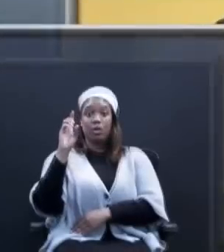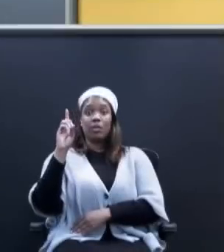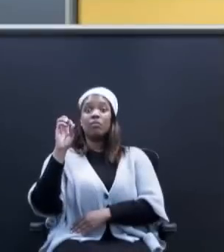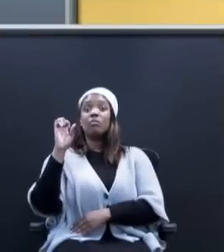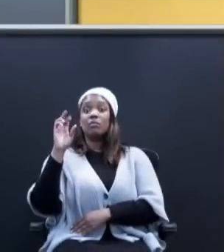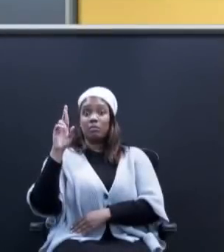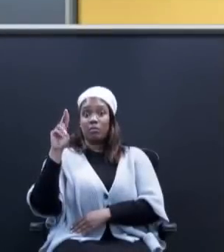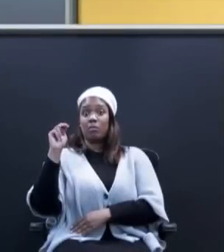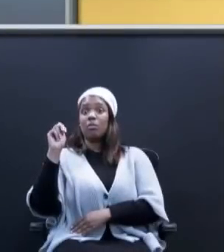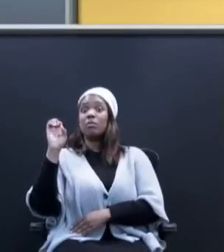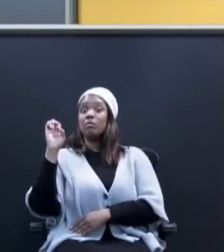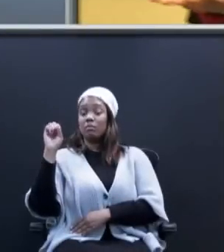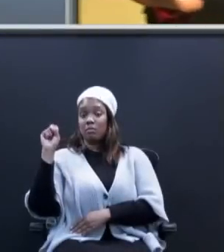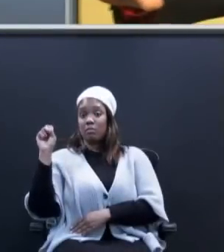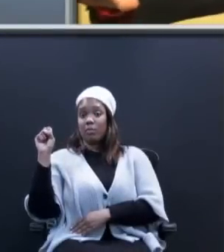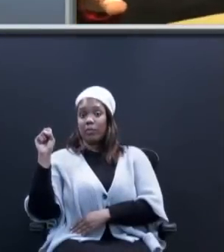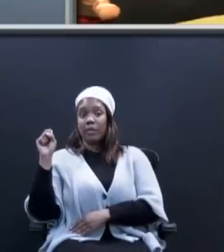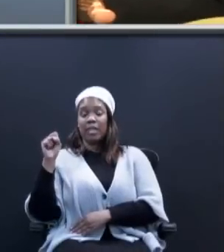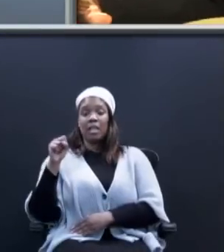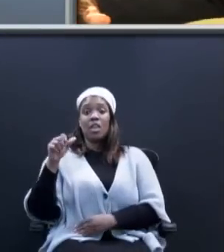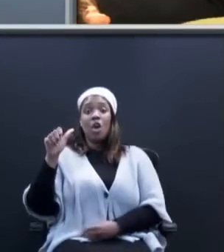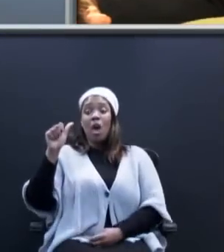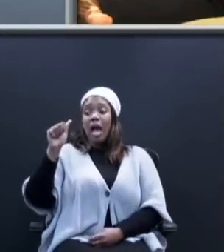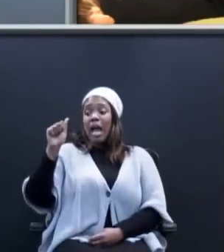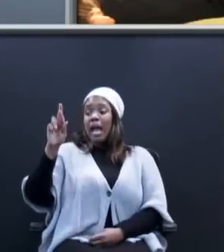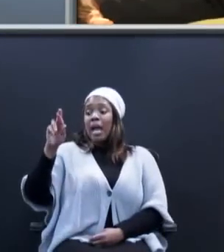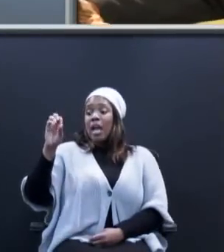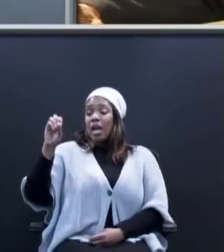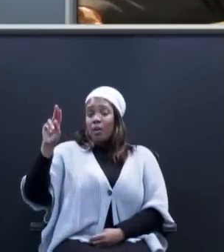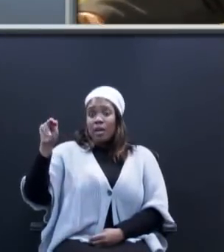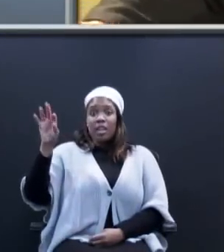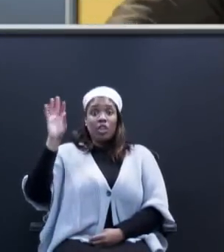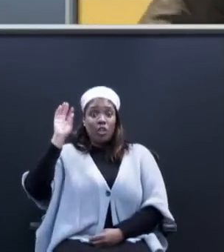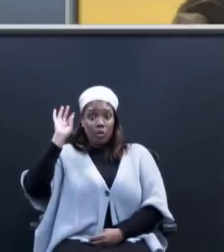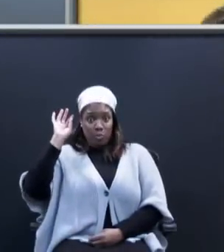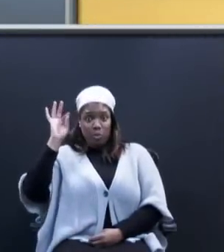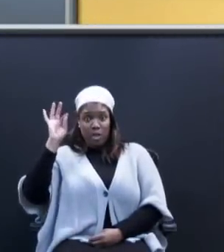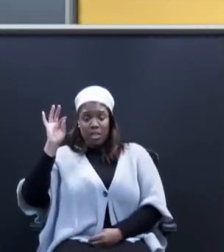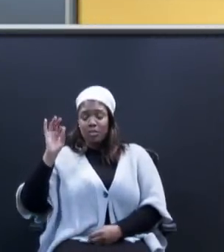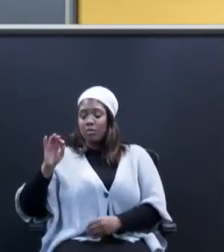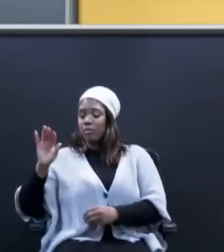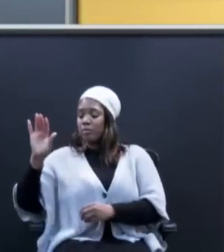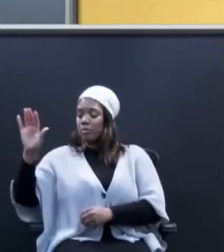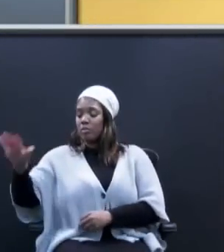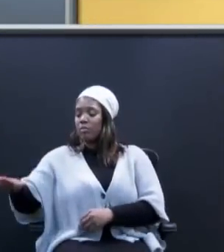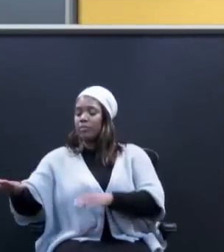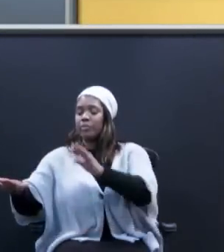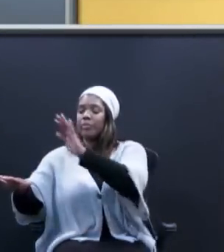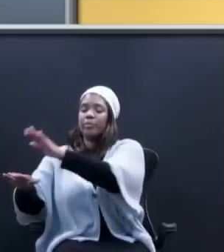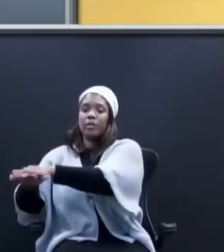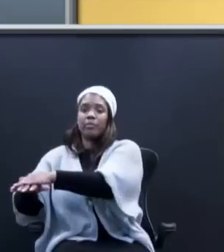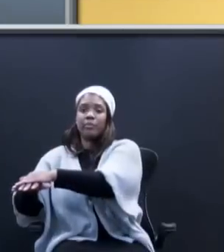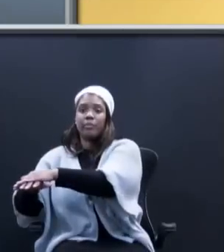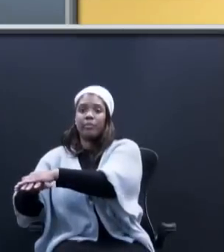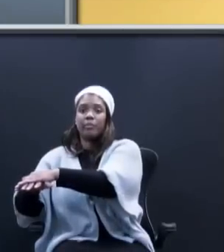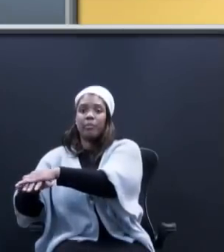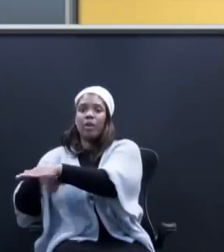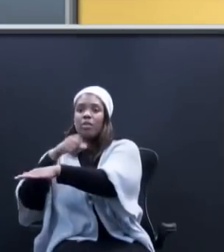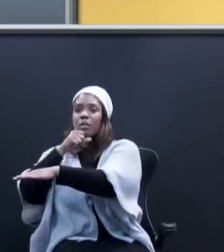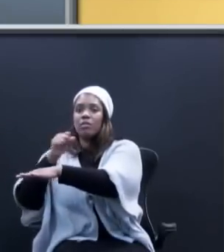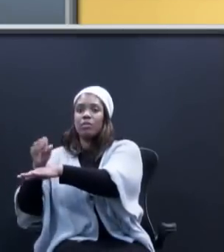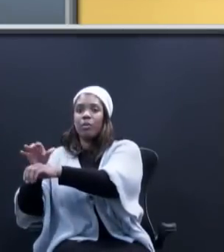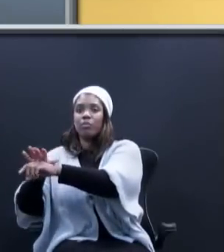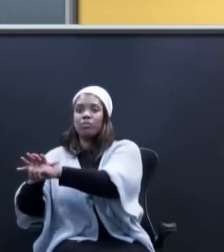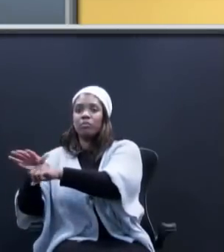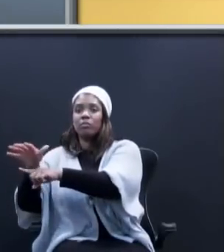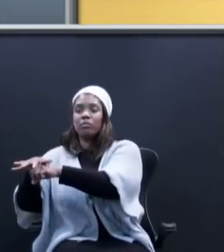bring the live goat in, and Aaron going to put his hands up on the head of the live goat, and he's going to put all the sins of the people on it. You know, Armstrong